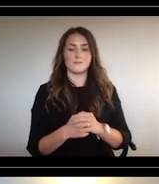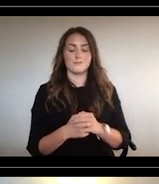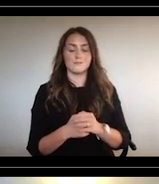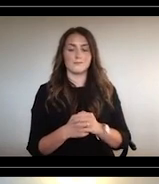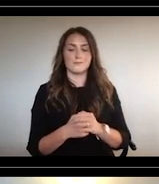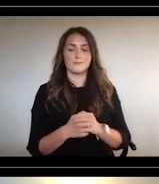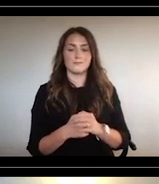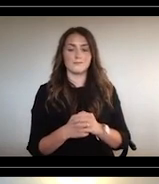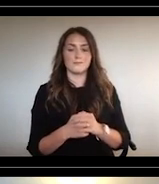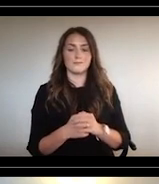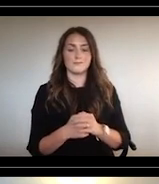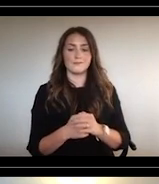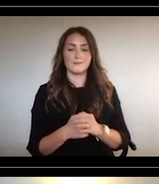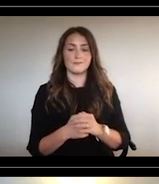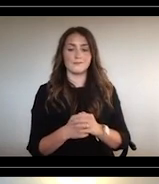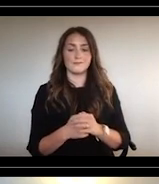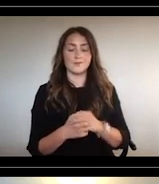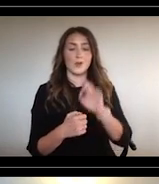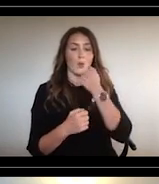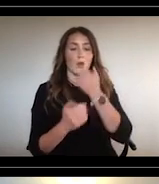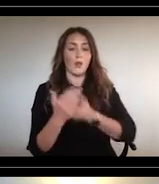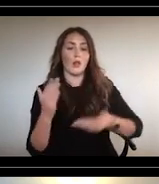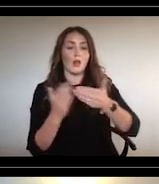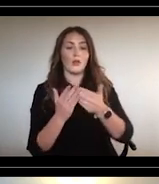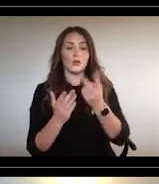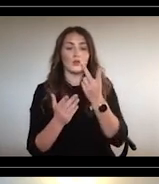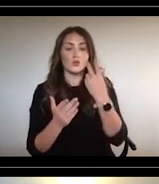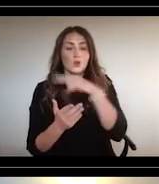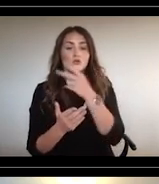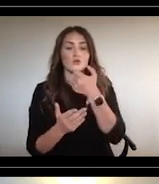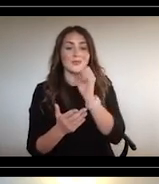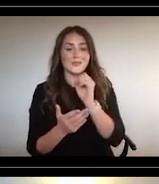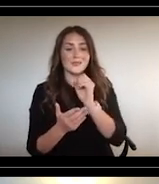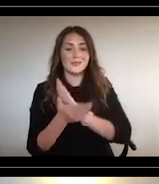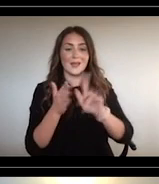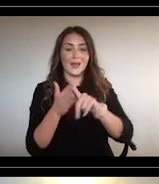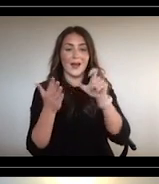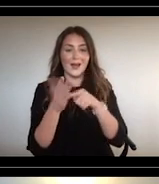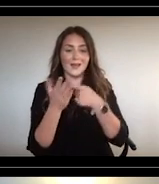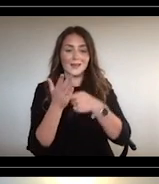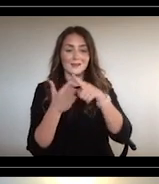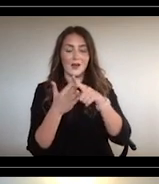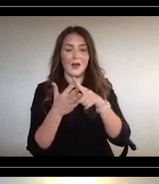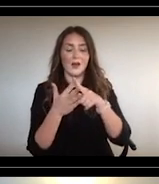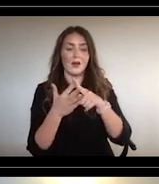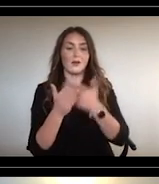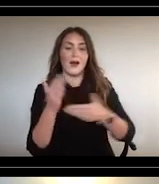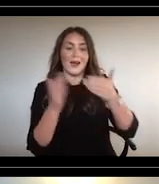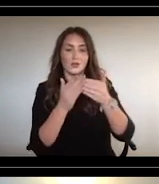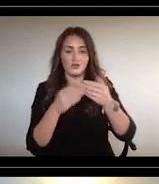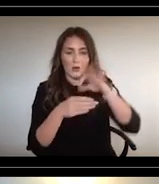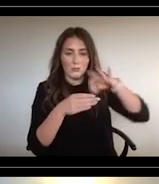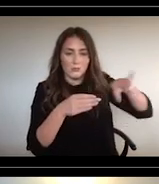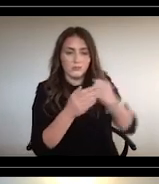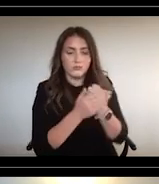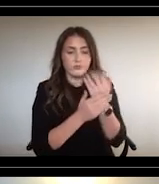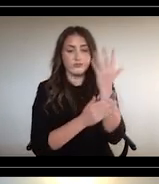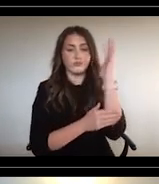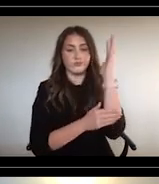additional 260 hectares of woodland. We're also providing new public footbridge over the